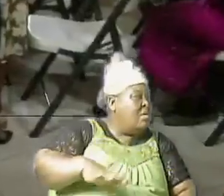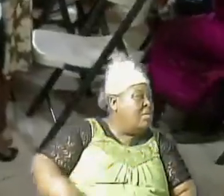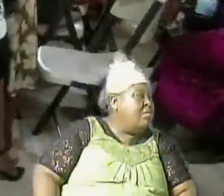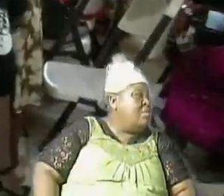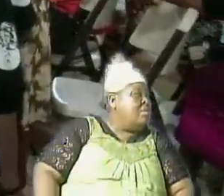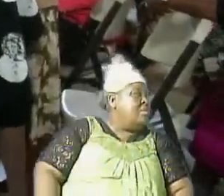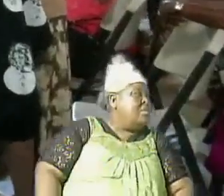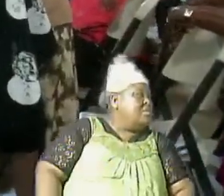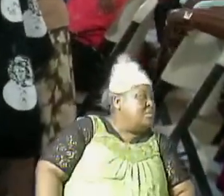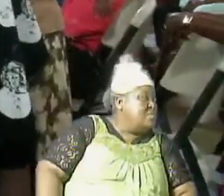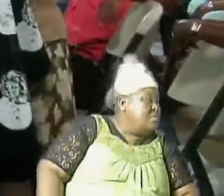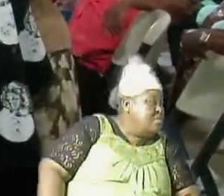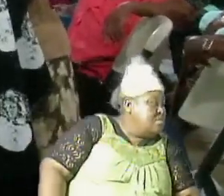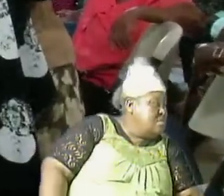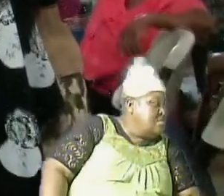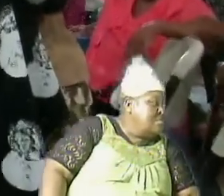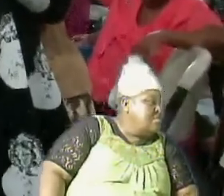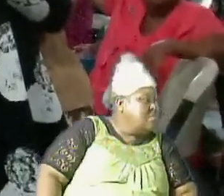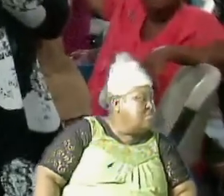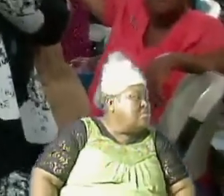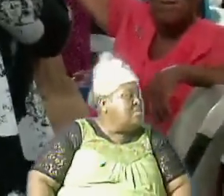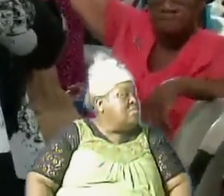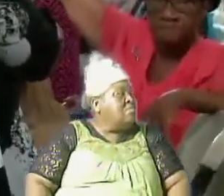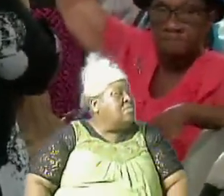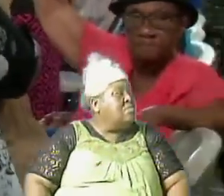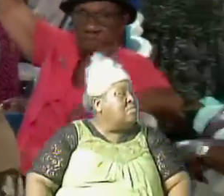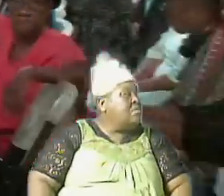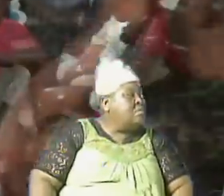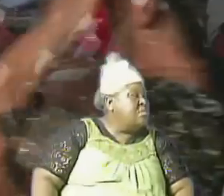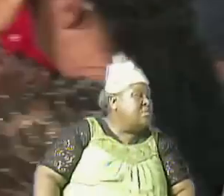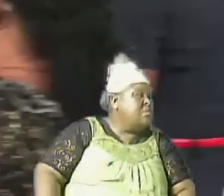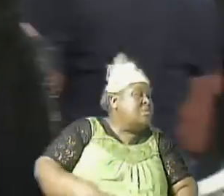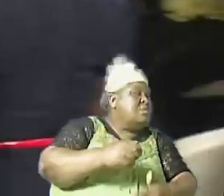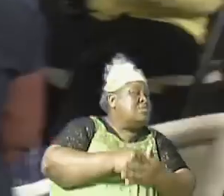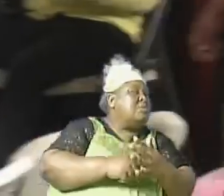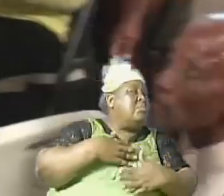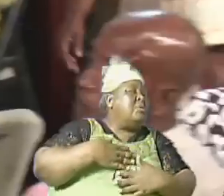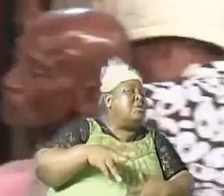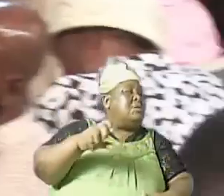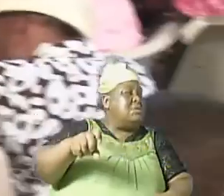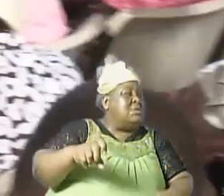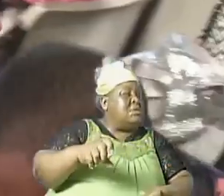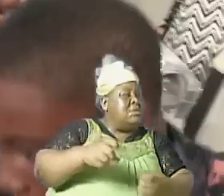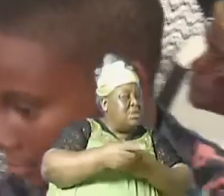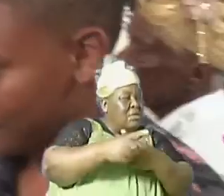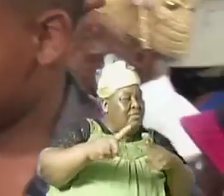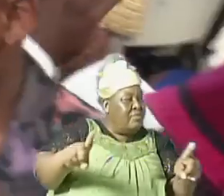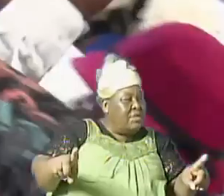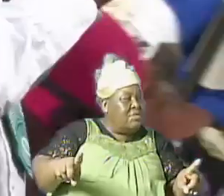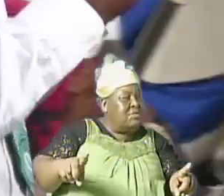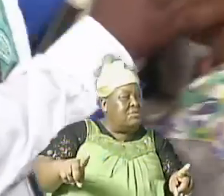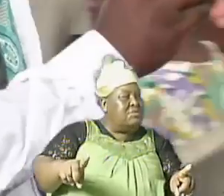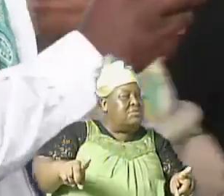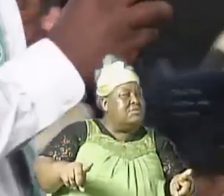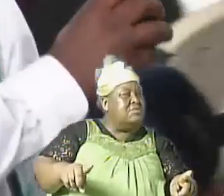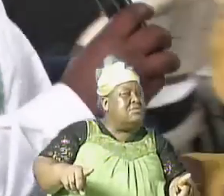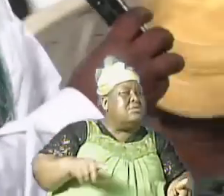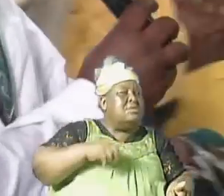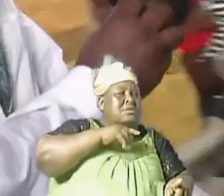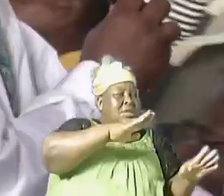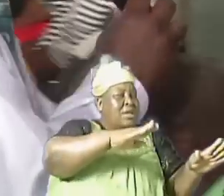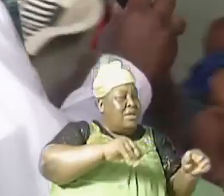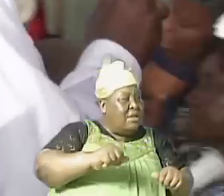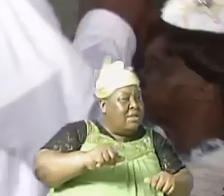Almighty, hallelujah, hallelujah. Somebody need deliverance in this house. You're not leaving